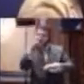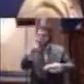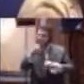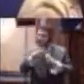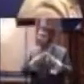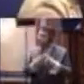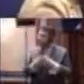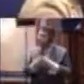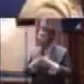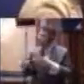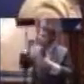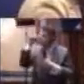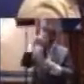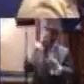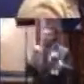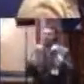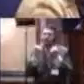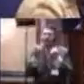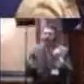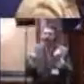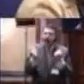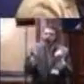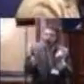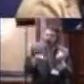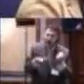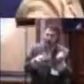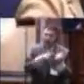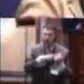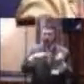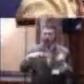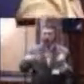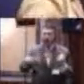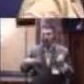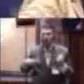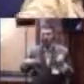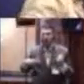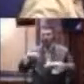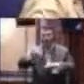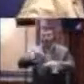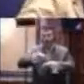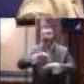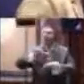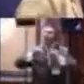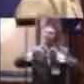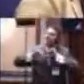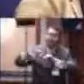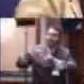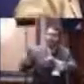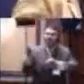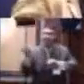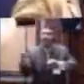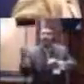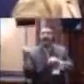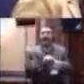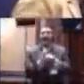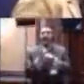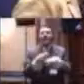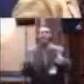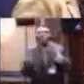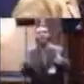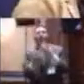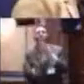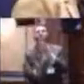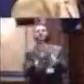generally that in which it sets about to reform," close quotes. And that particular process is because the nature